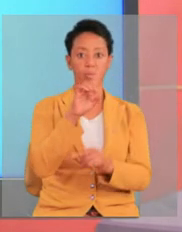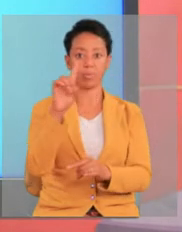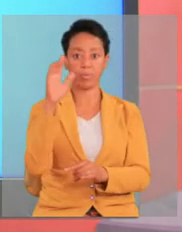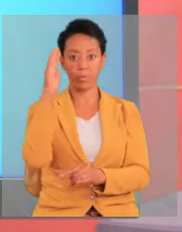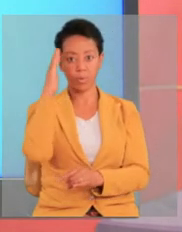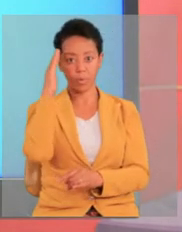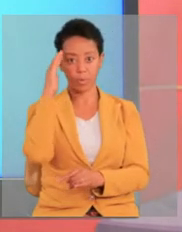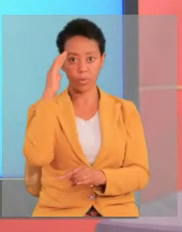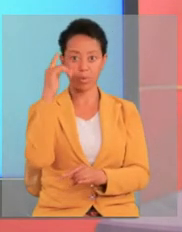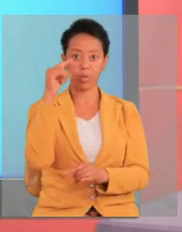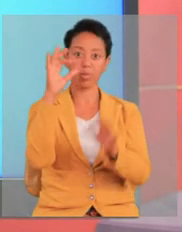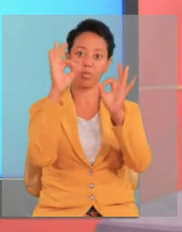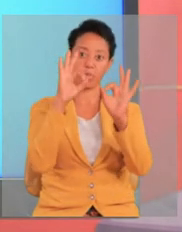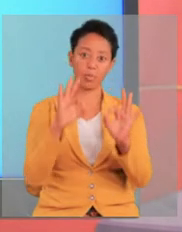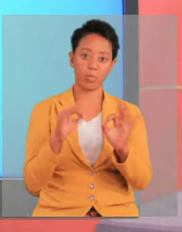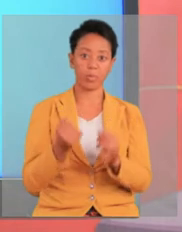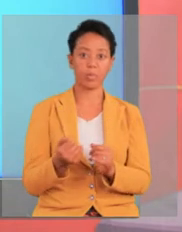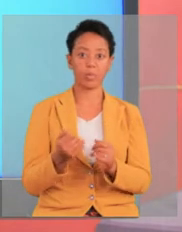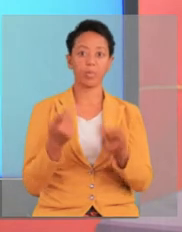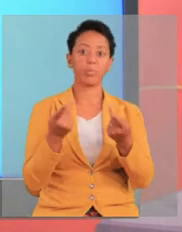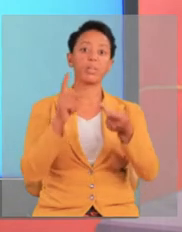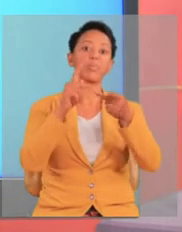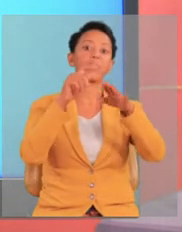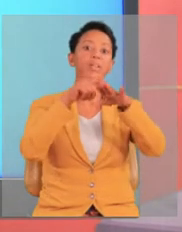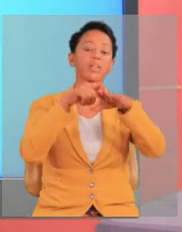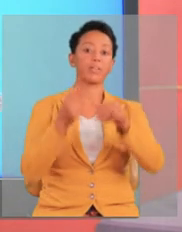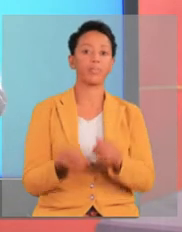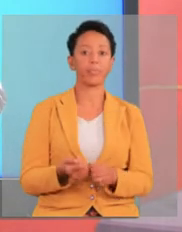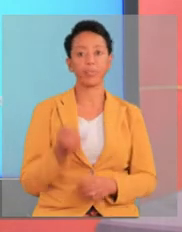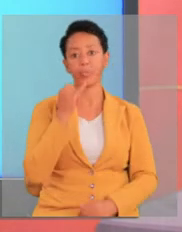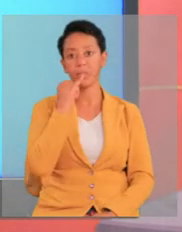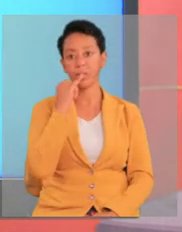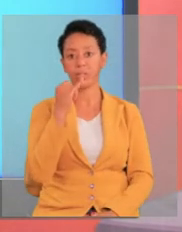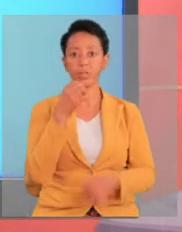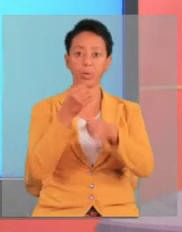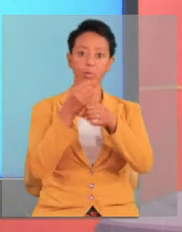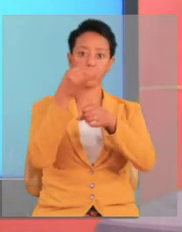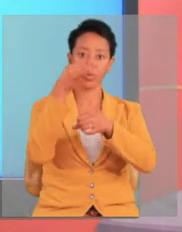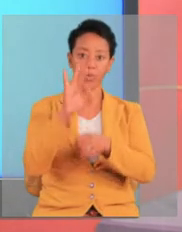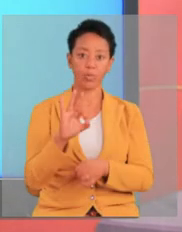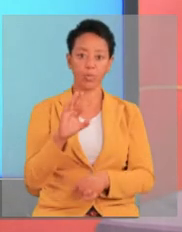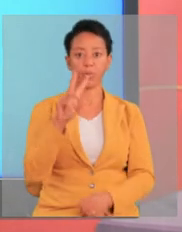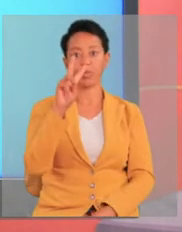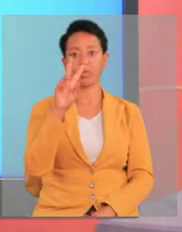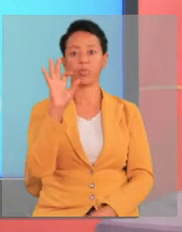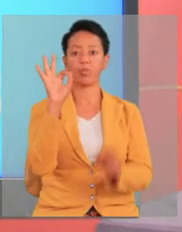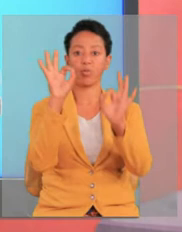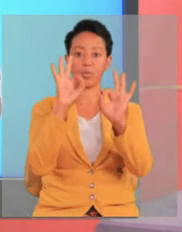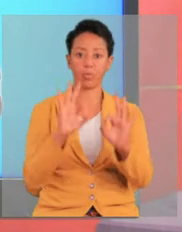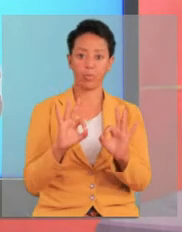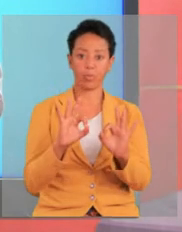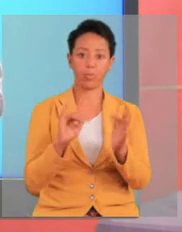that, right? Present perfect tense is consisted of two forms, that